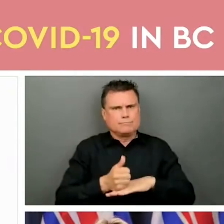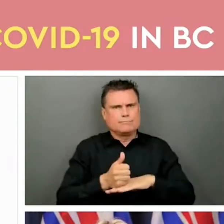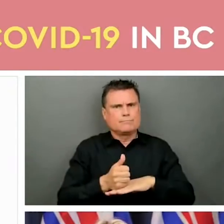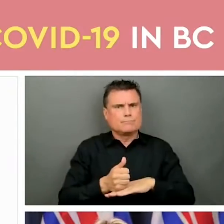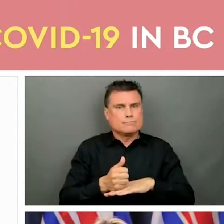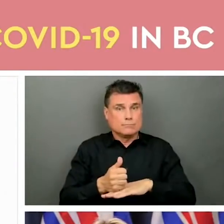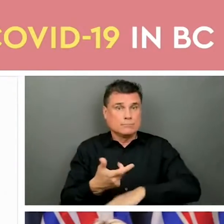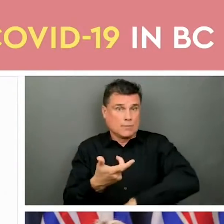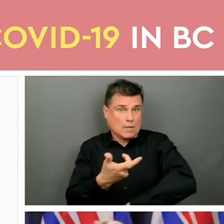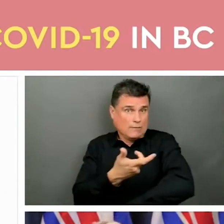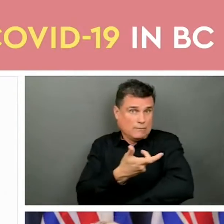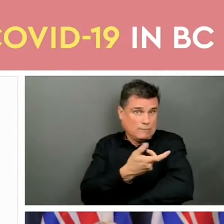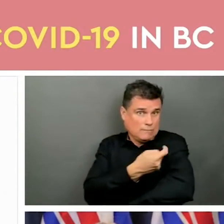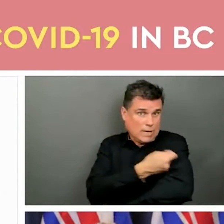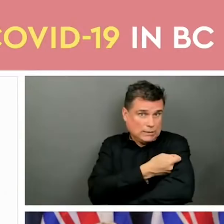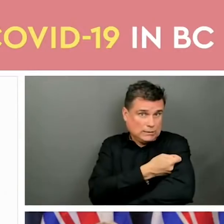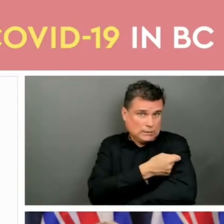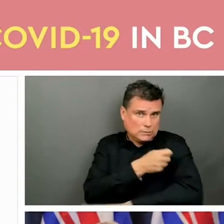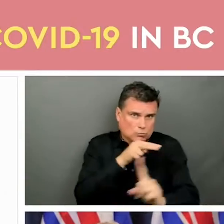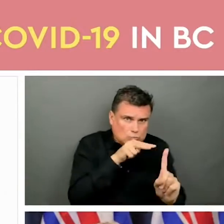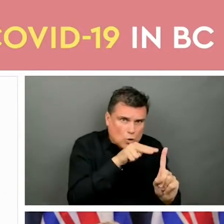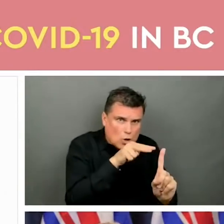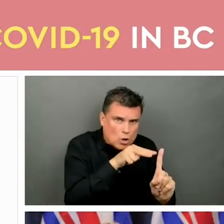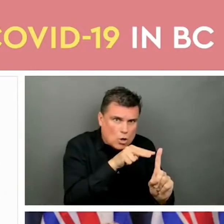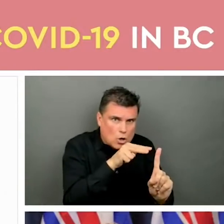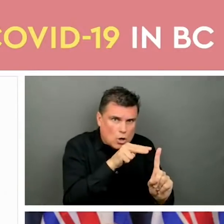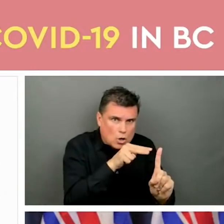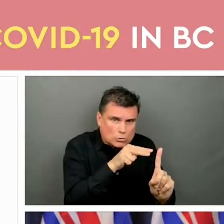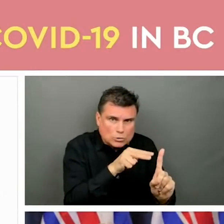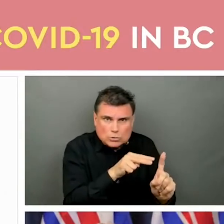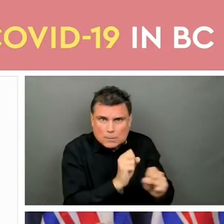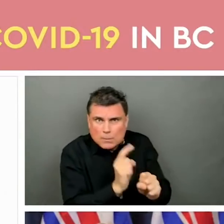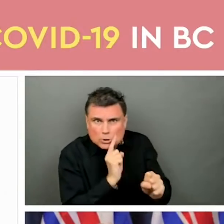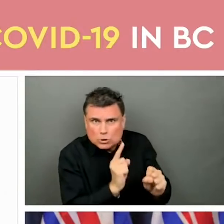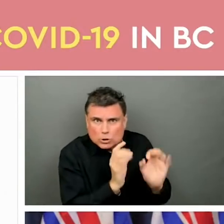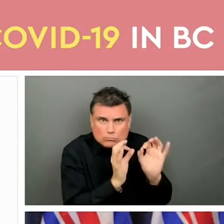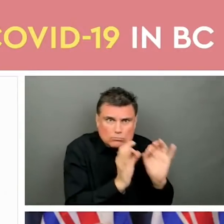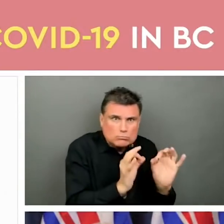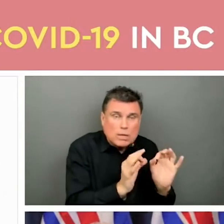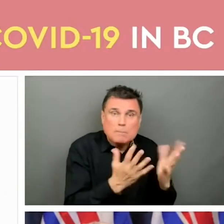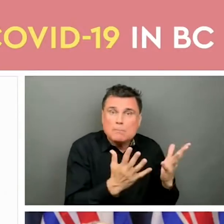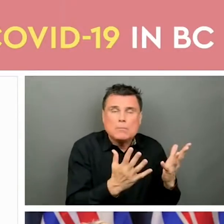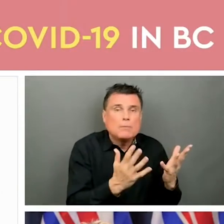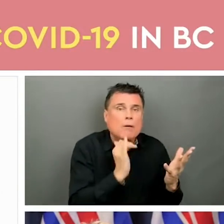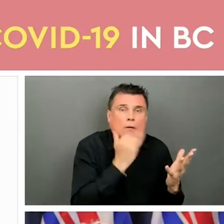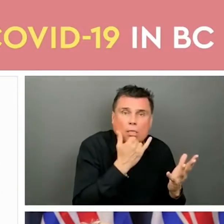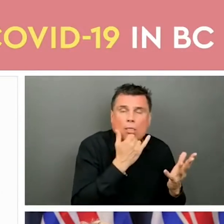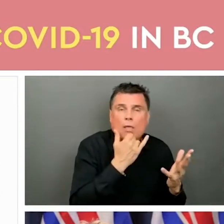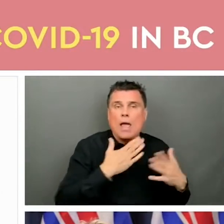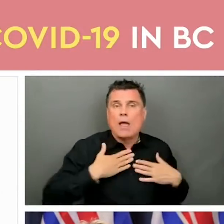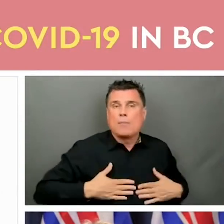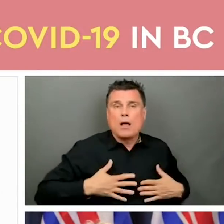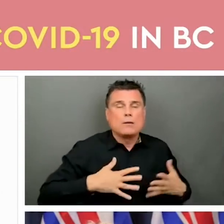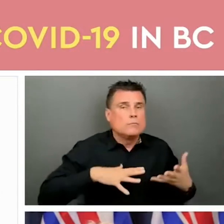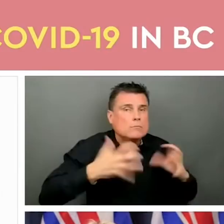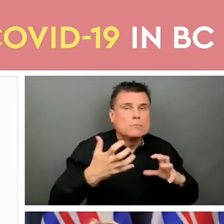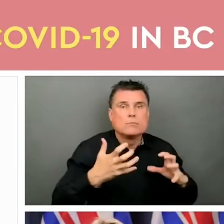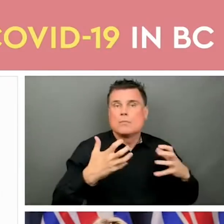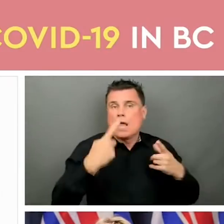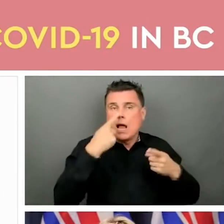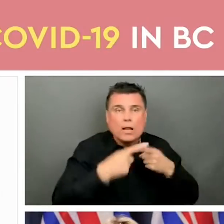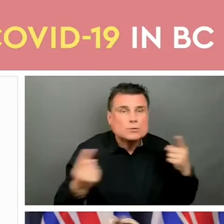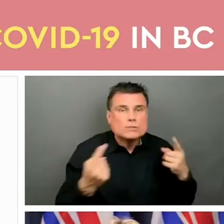protected soon and now from COVID-19. So based on the risk of hospitalization that we've